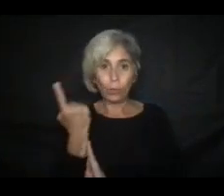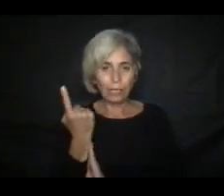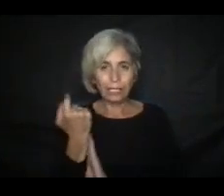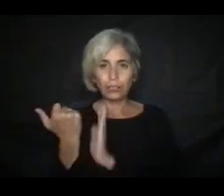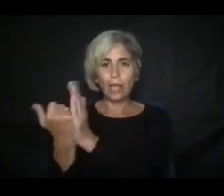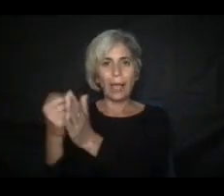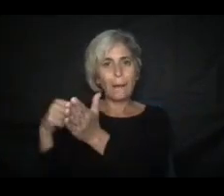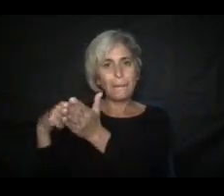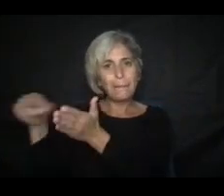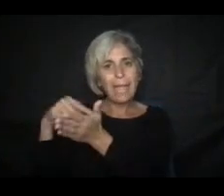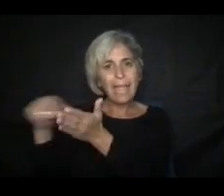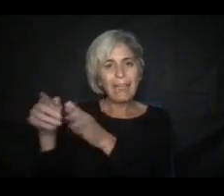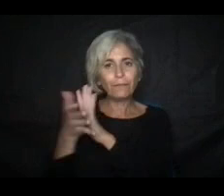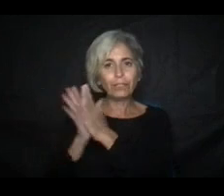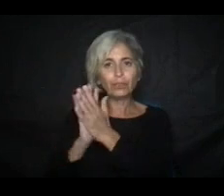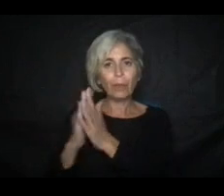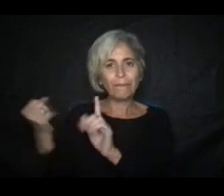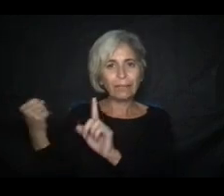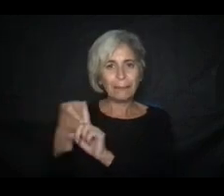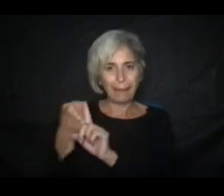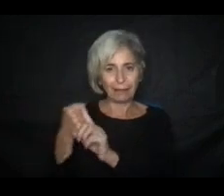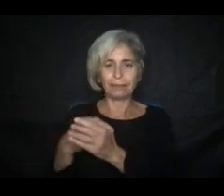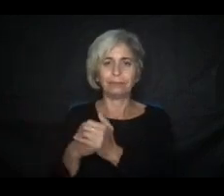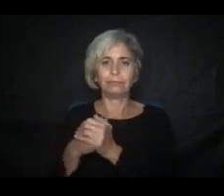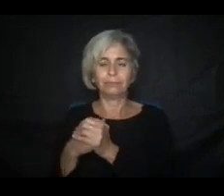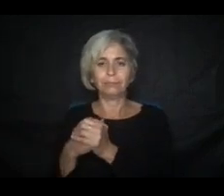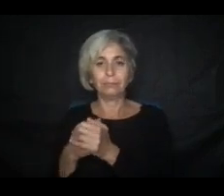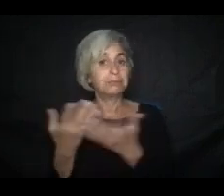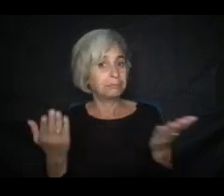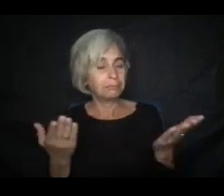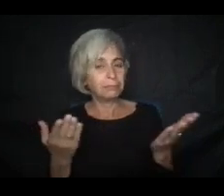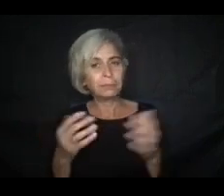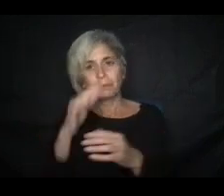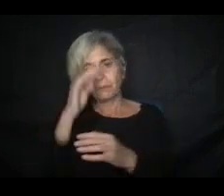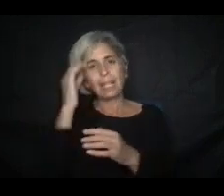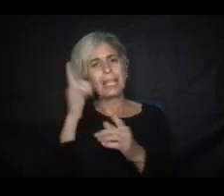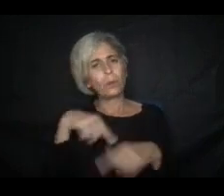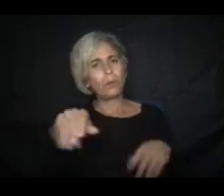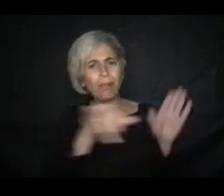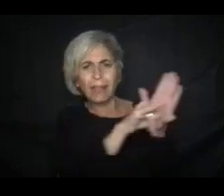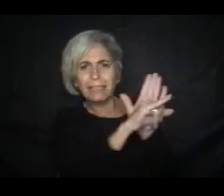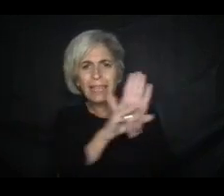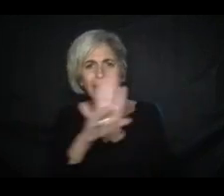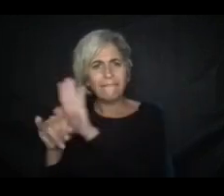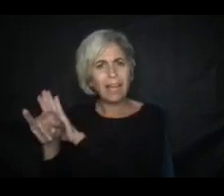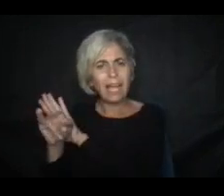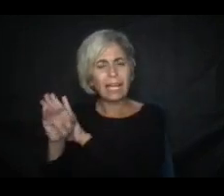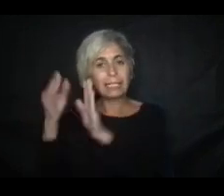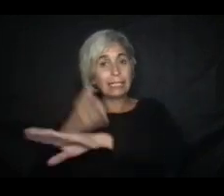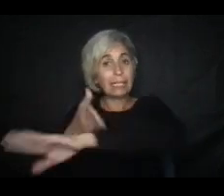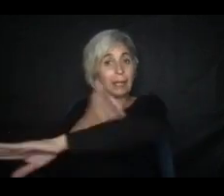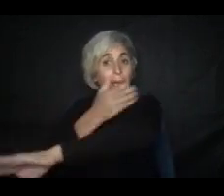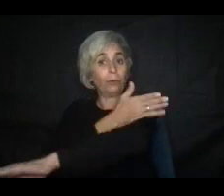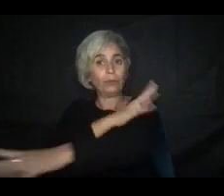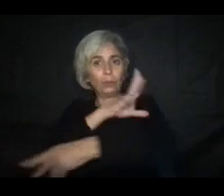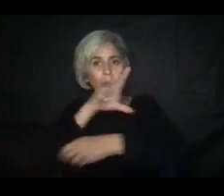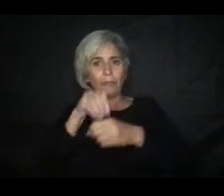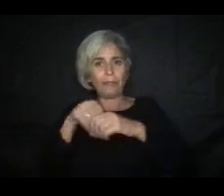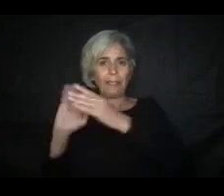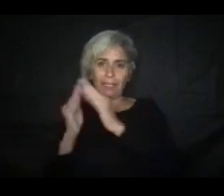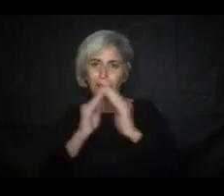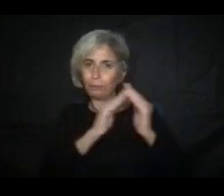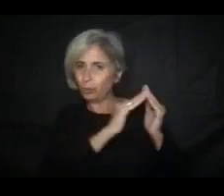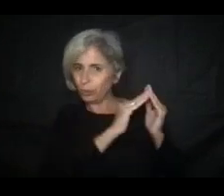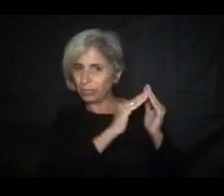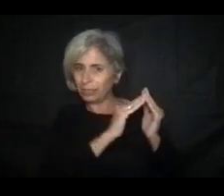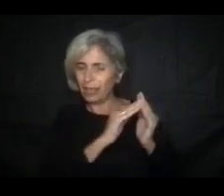traffic impact. And essentially the mobility plan identifies the improvements within the community. The